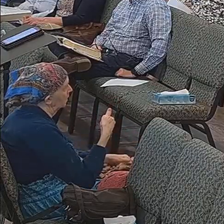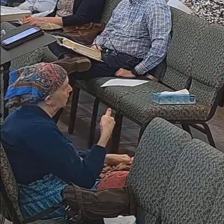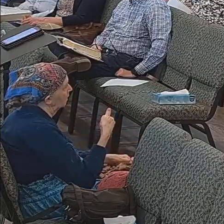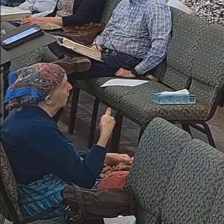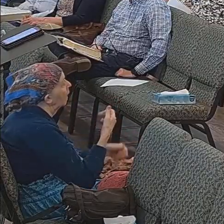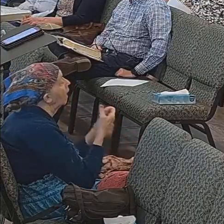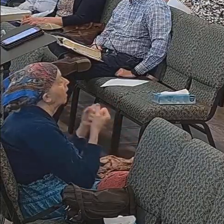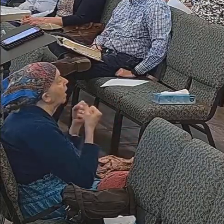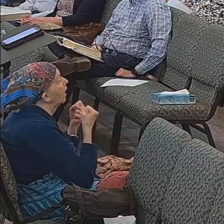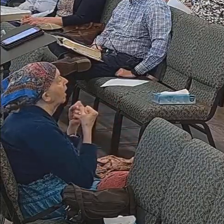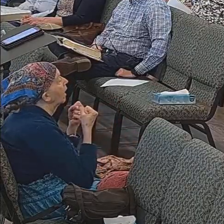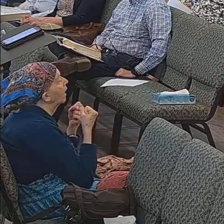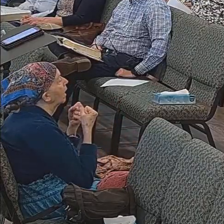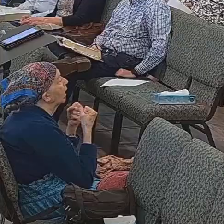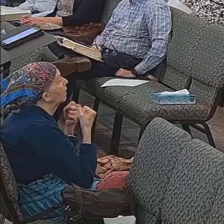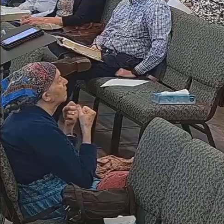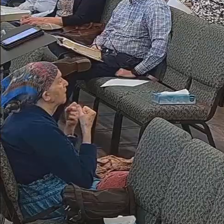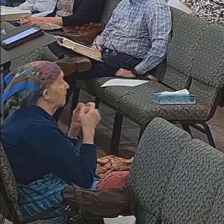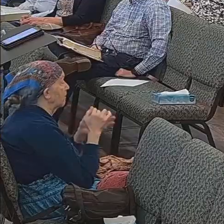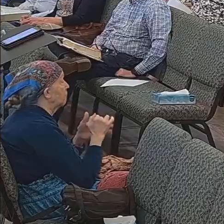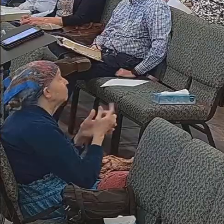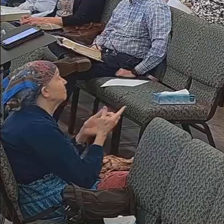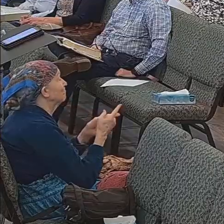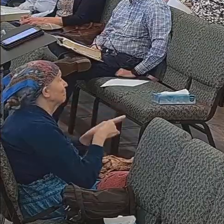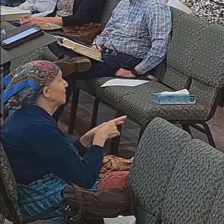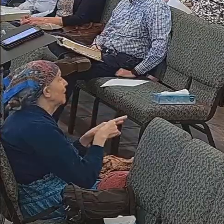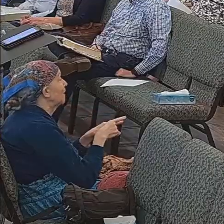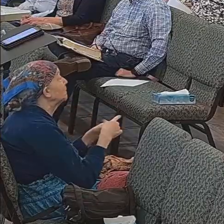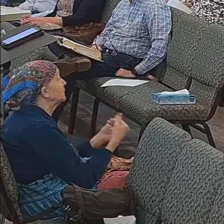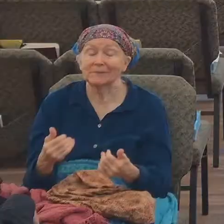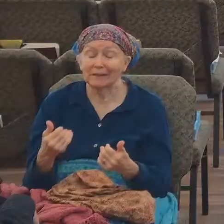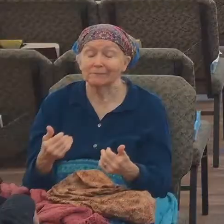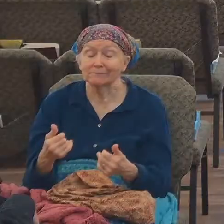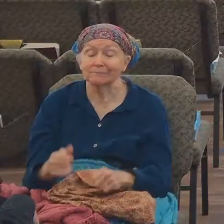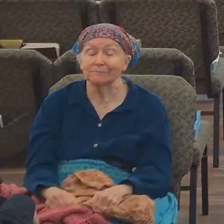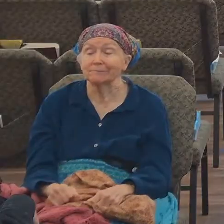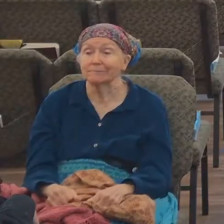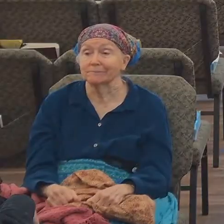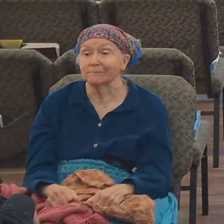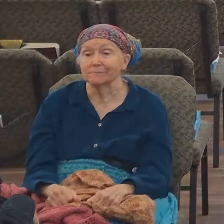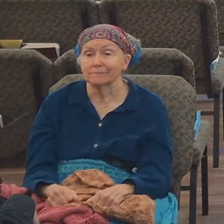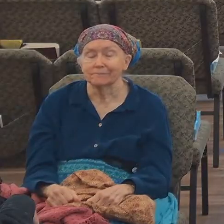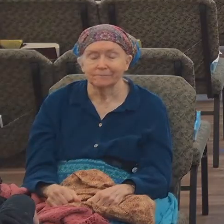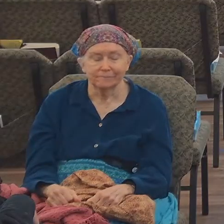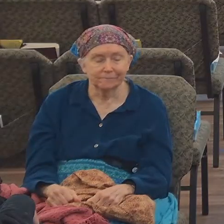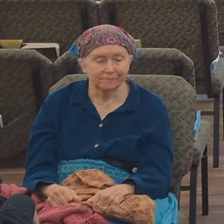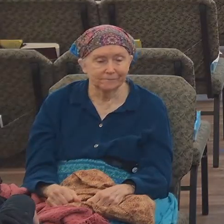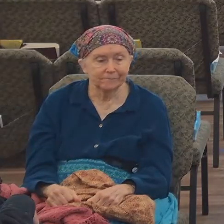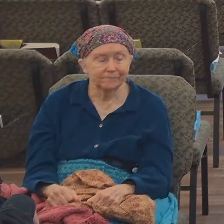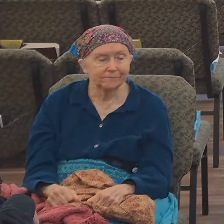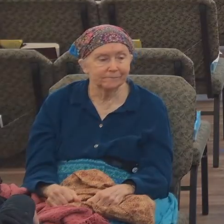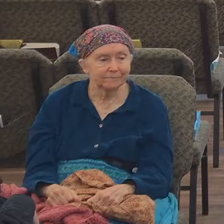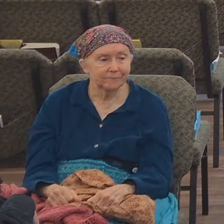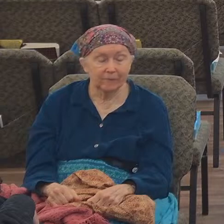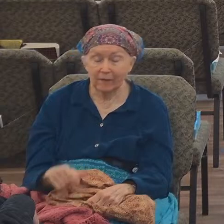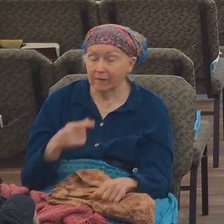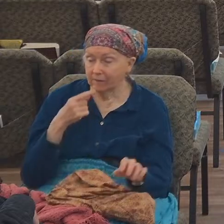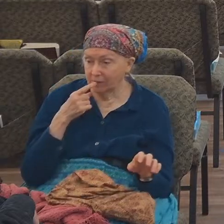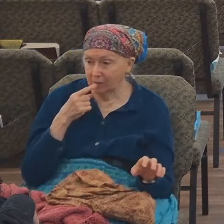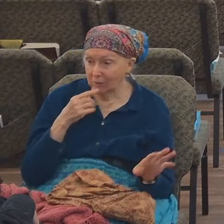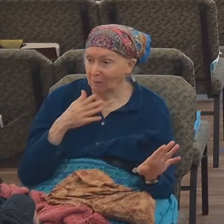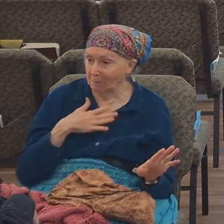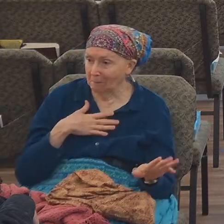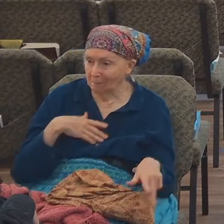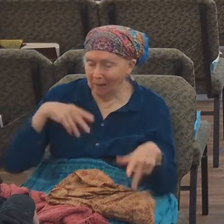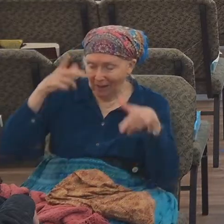on. Yeah. Yeah. So he says, like, my crown,